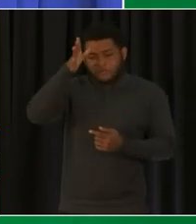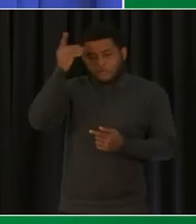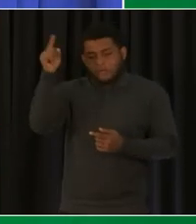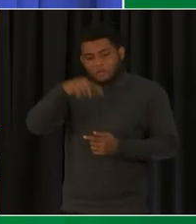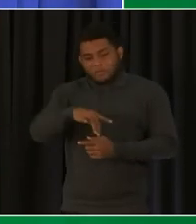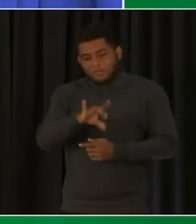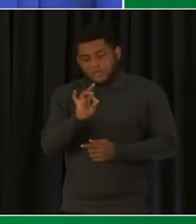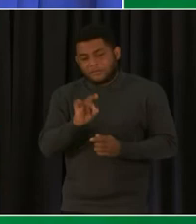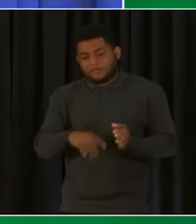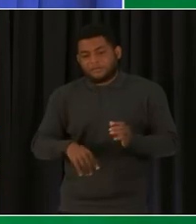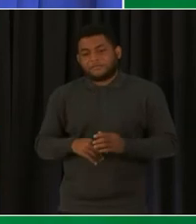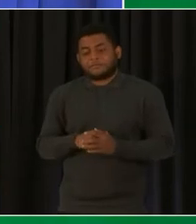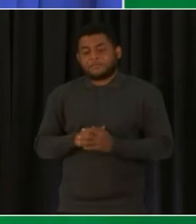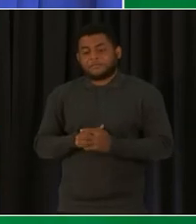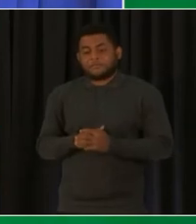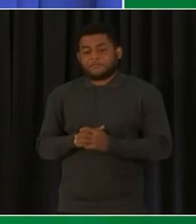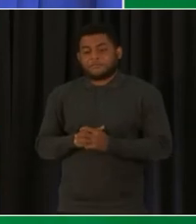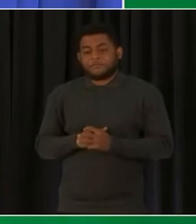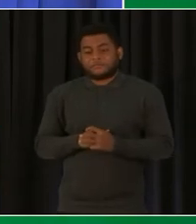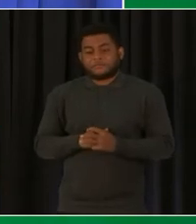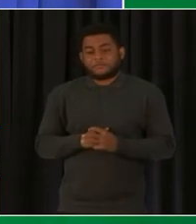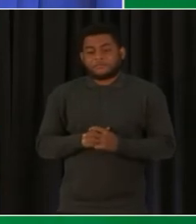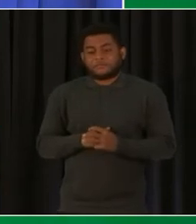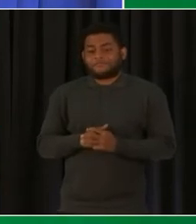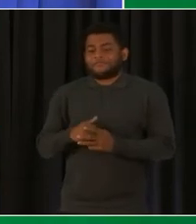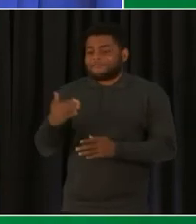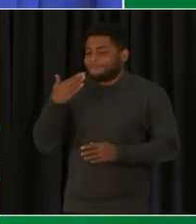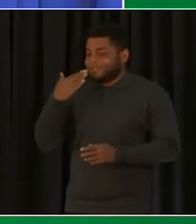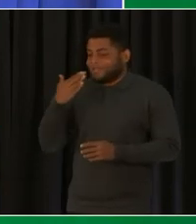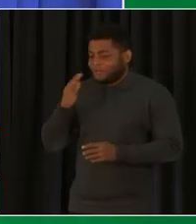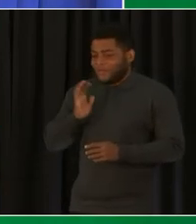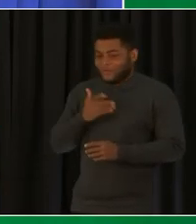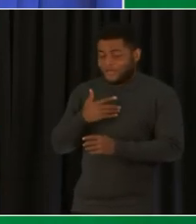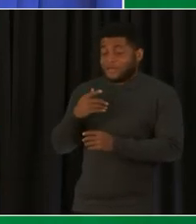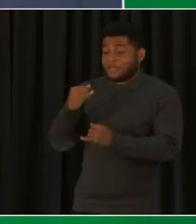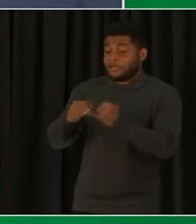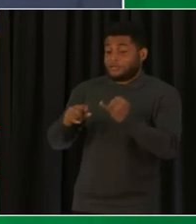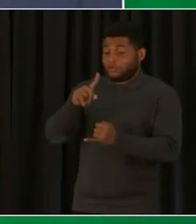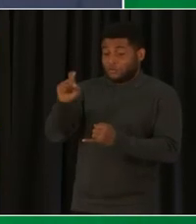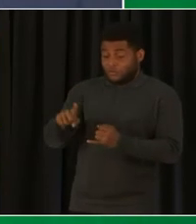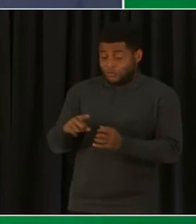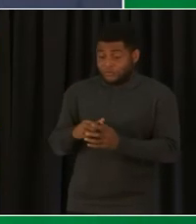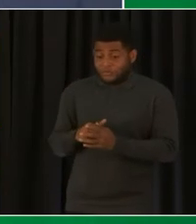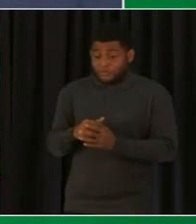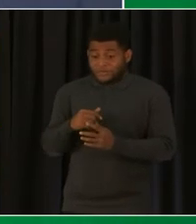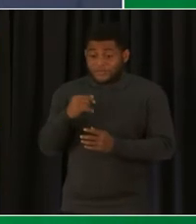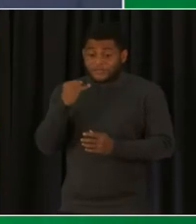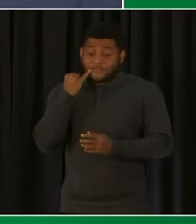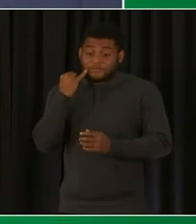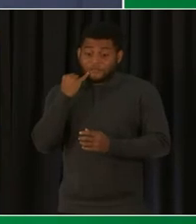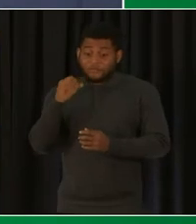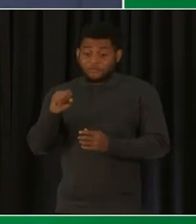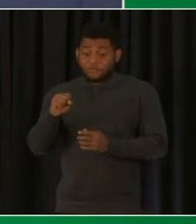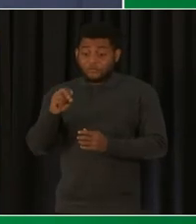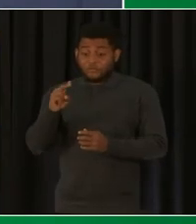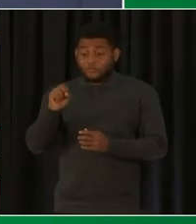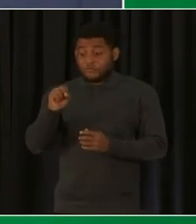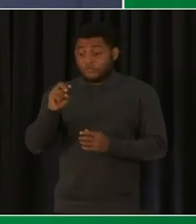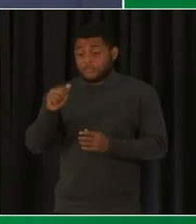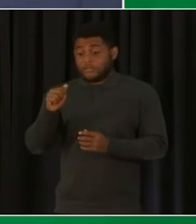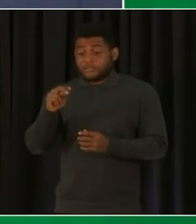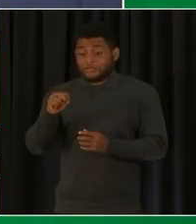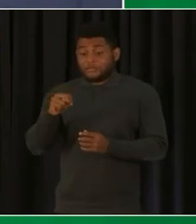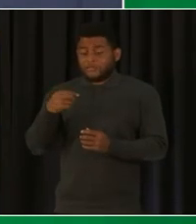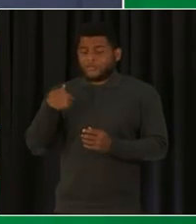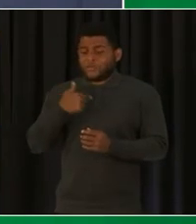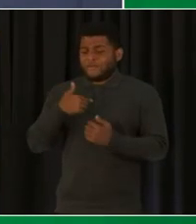support. Thank you. And our last question is going to go back to the phone lines. Susan Shorter has a